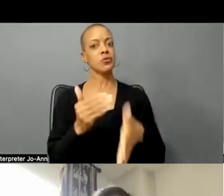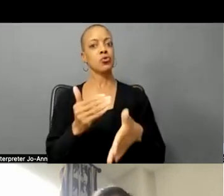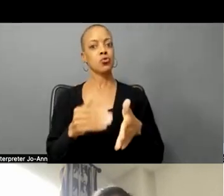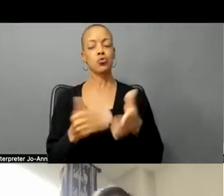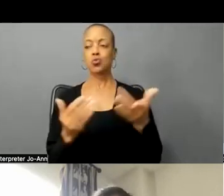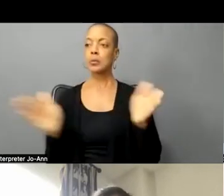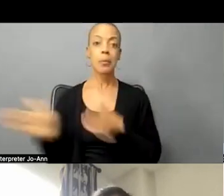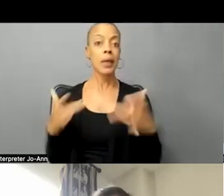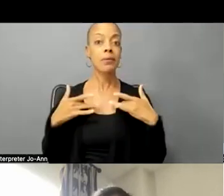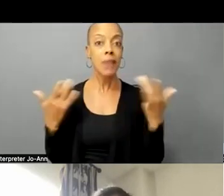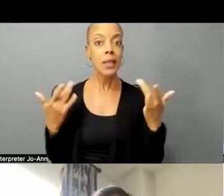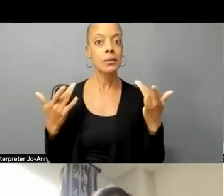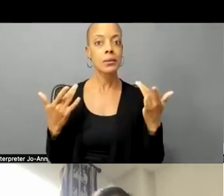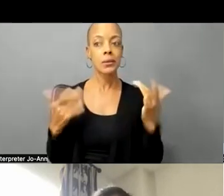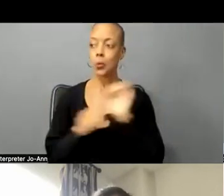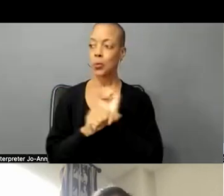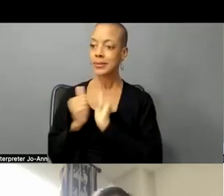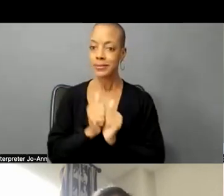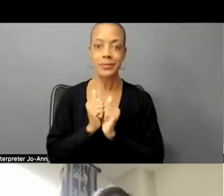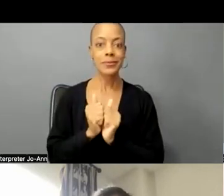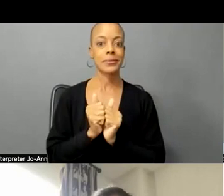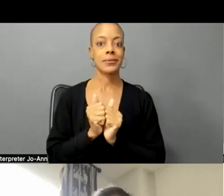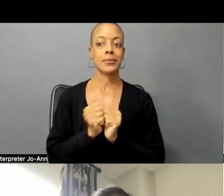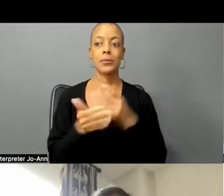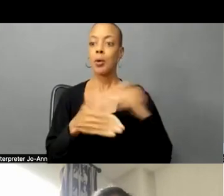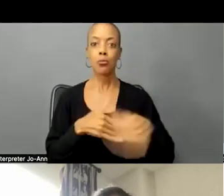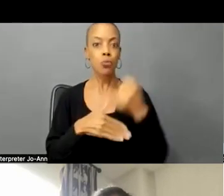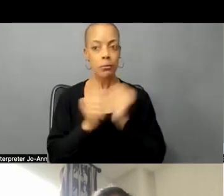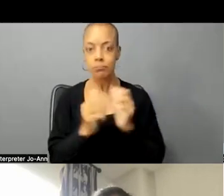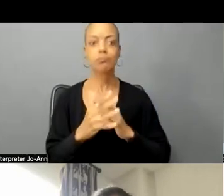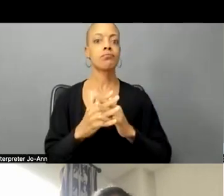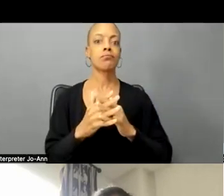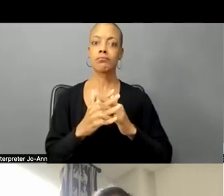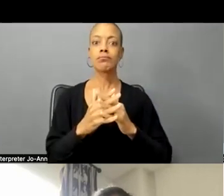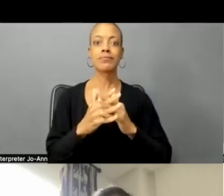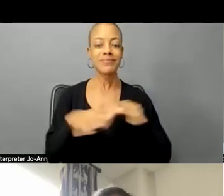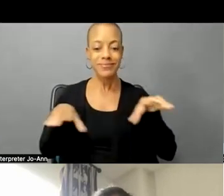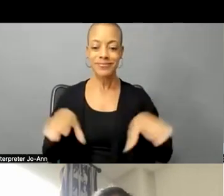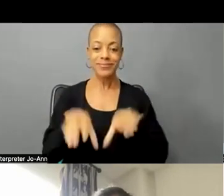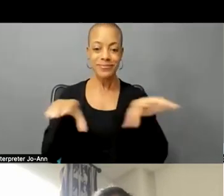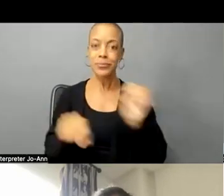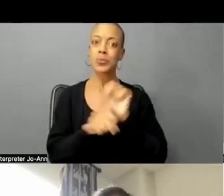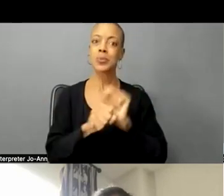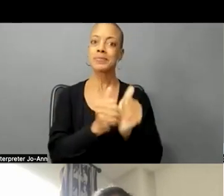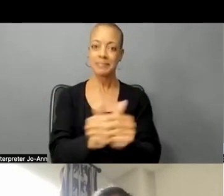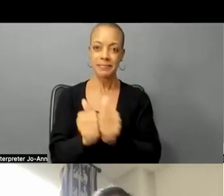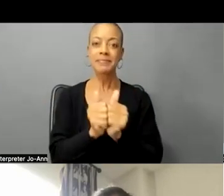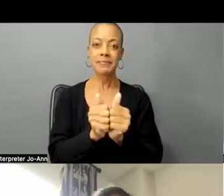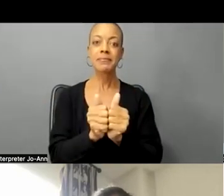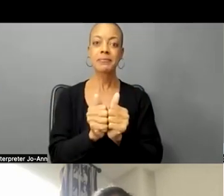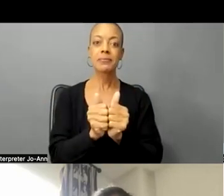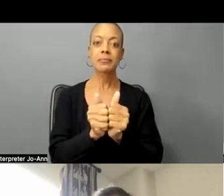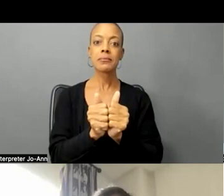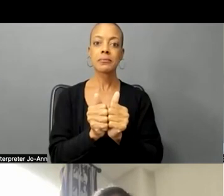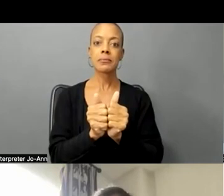event, to pull off a project, through doing the work, we think by